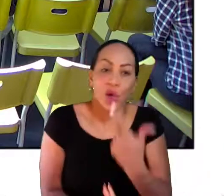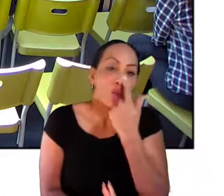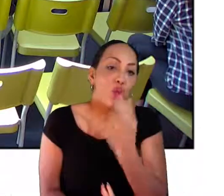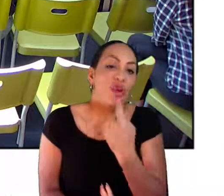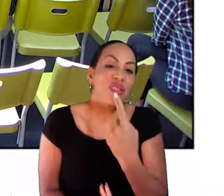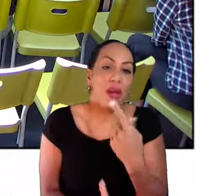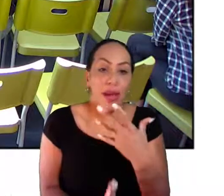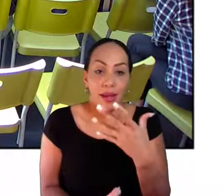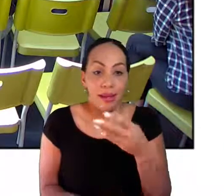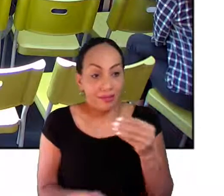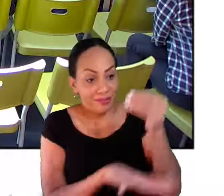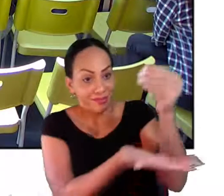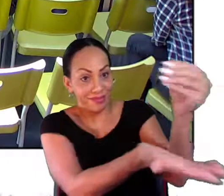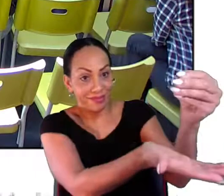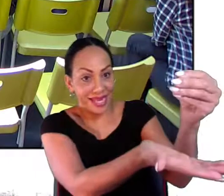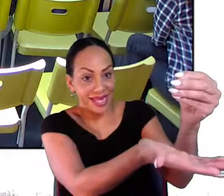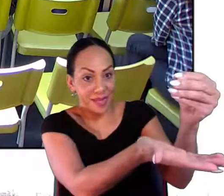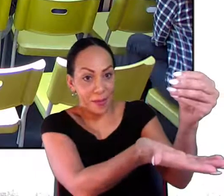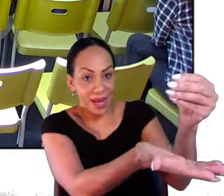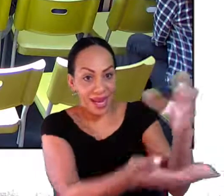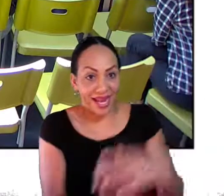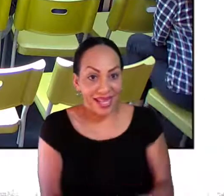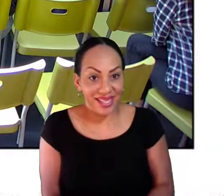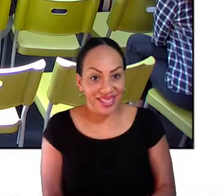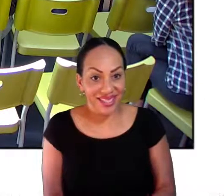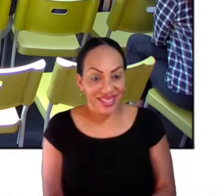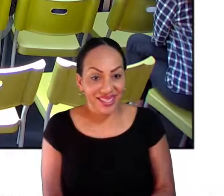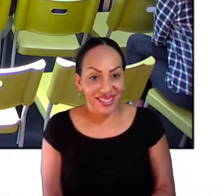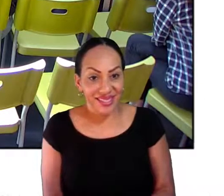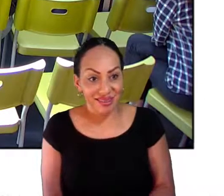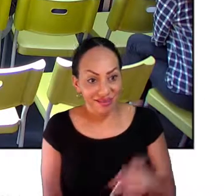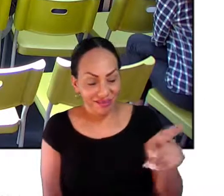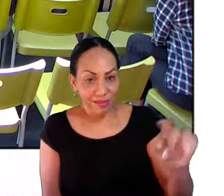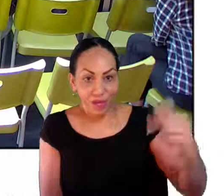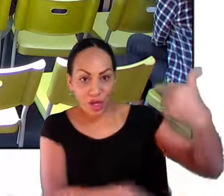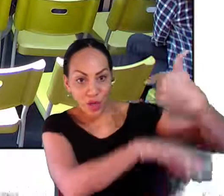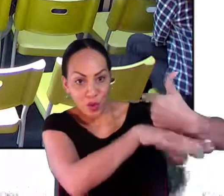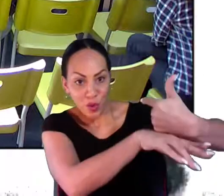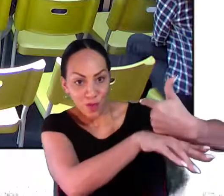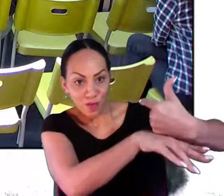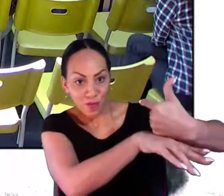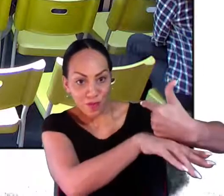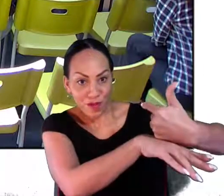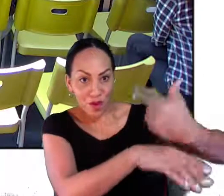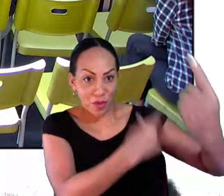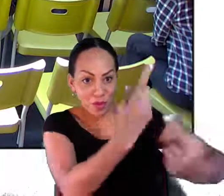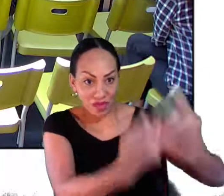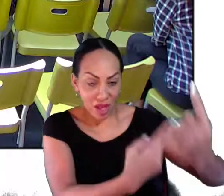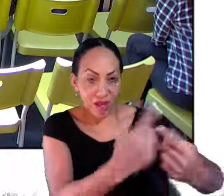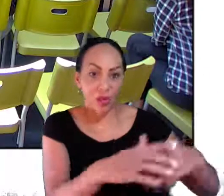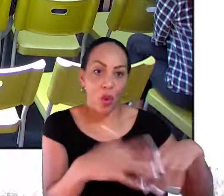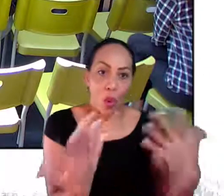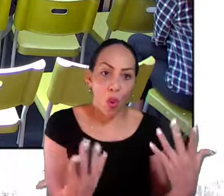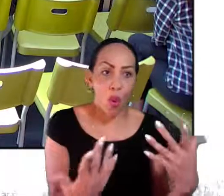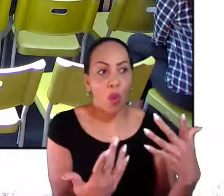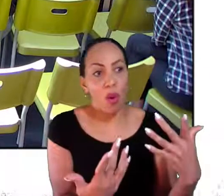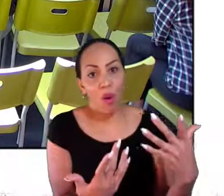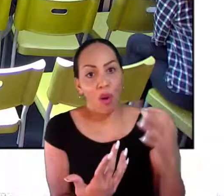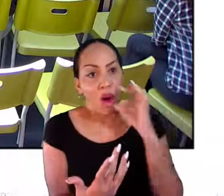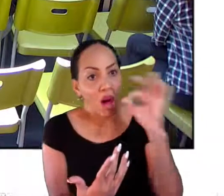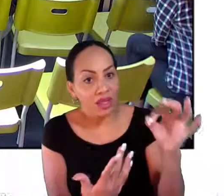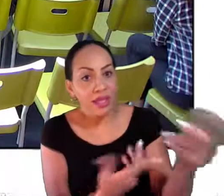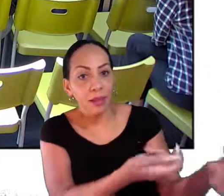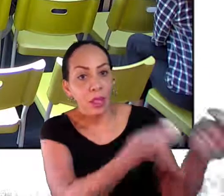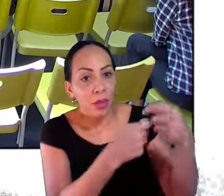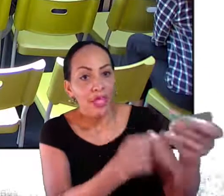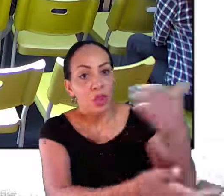camera, go and do it. And then there's another element of, well, here's some story chunks and blocks that you might want to bring in. It's about thinking